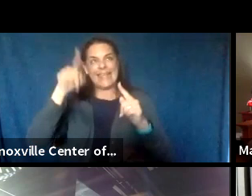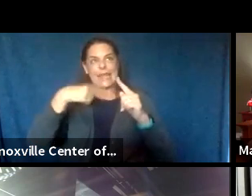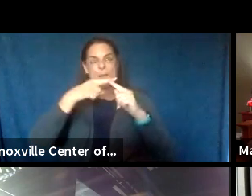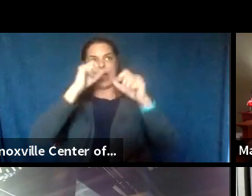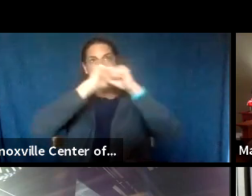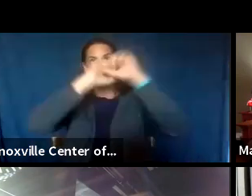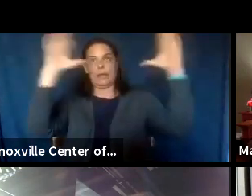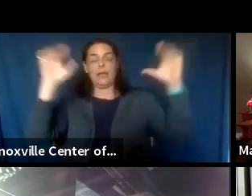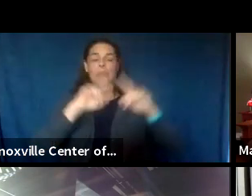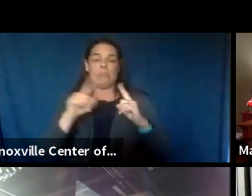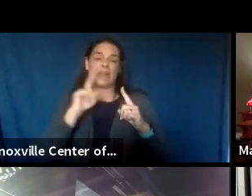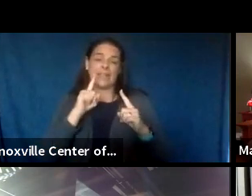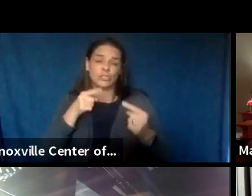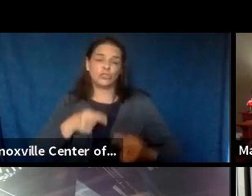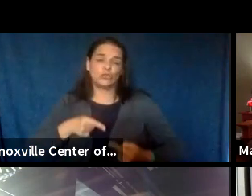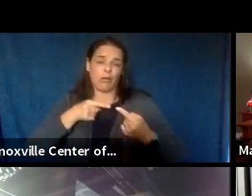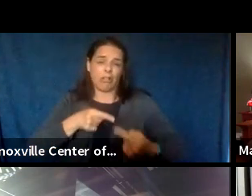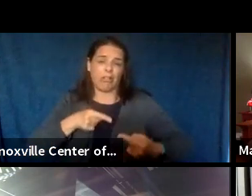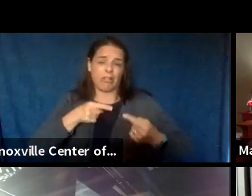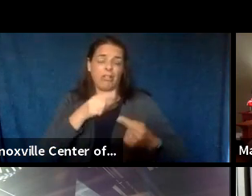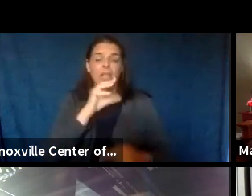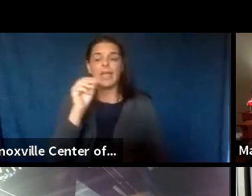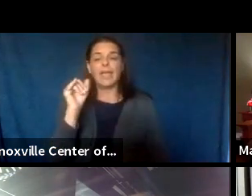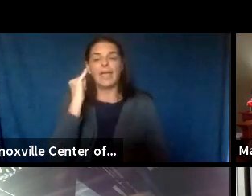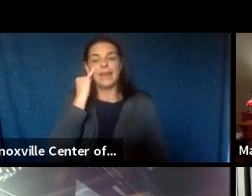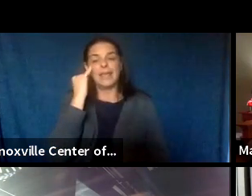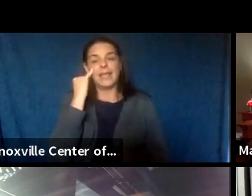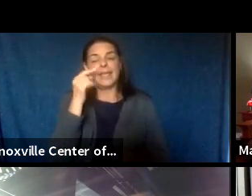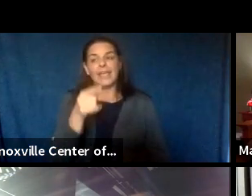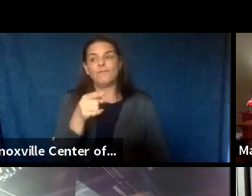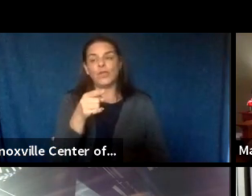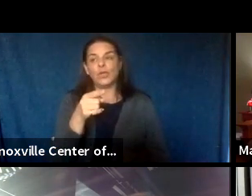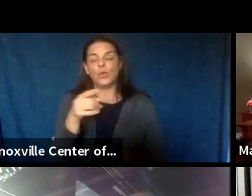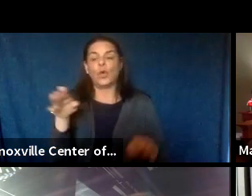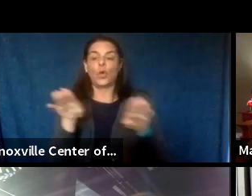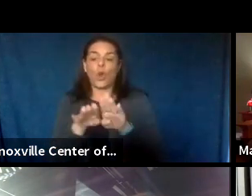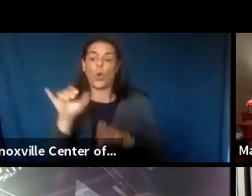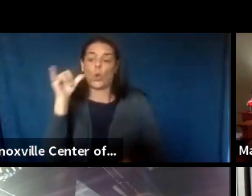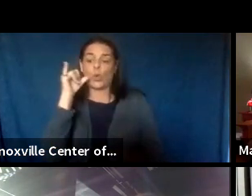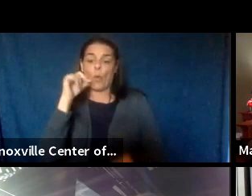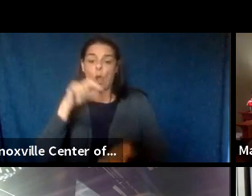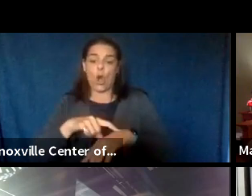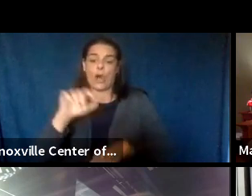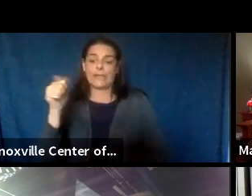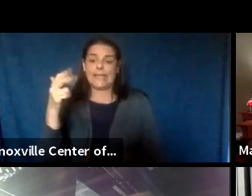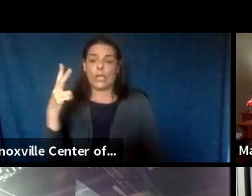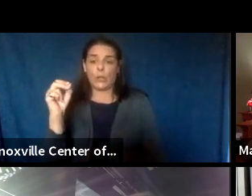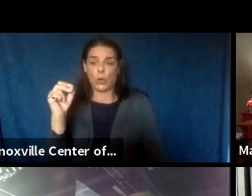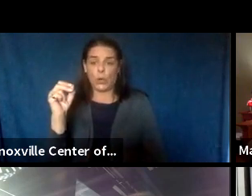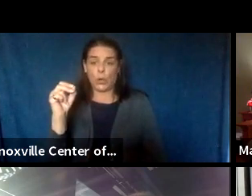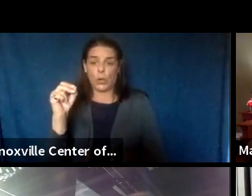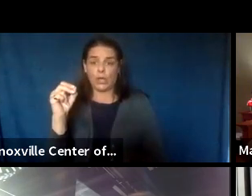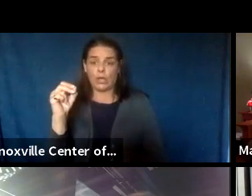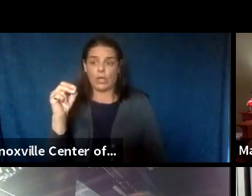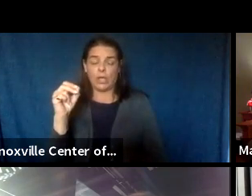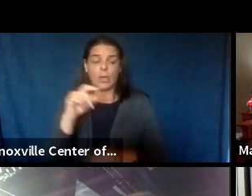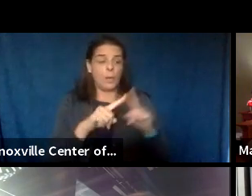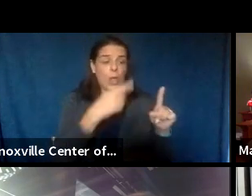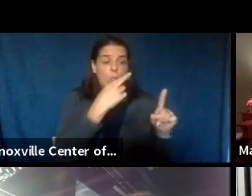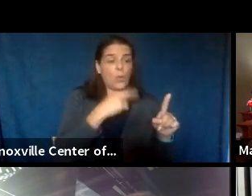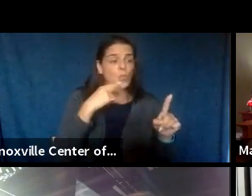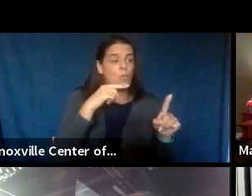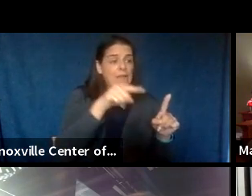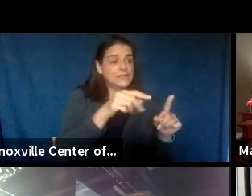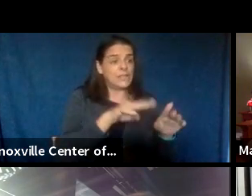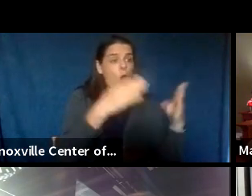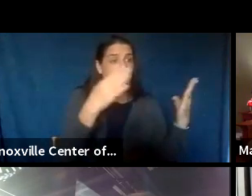it's a struggle. And, you know, if you close a bar at 10:30, but you leave open a restaurant